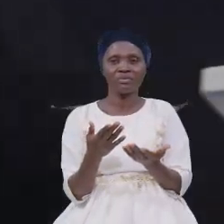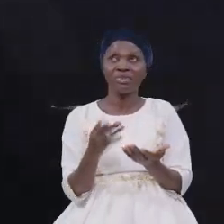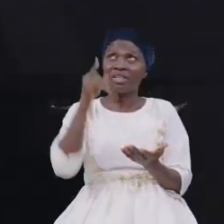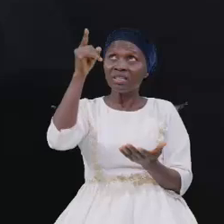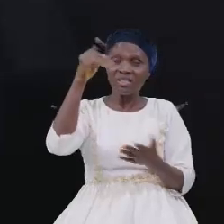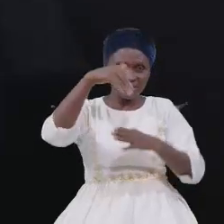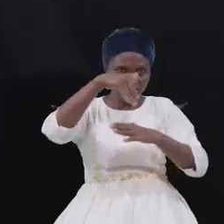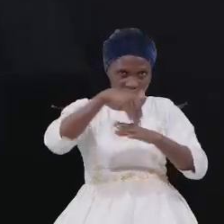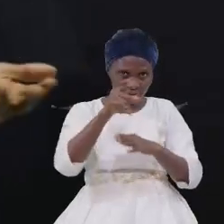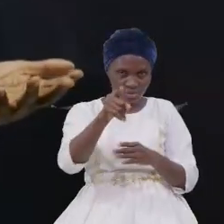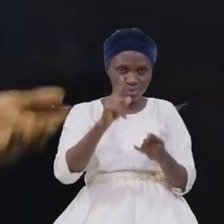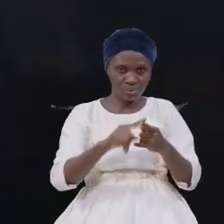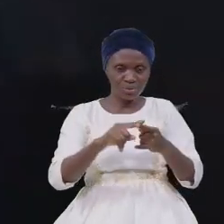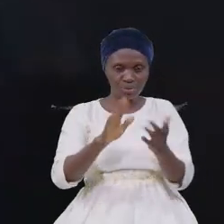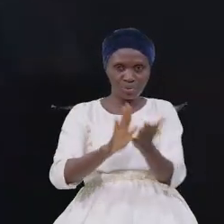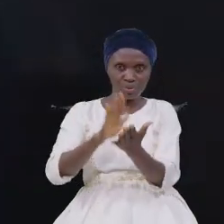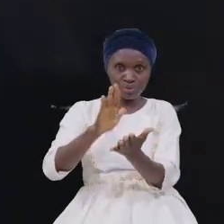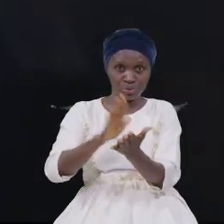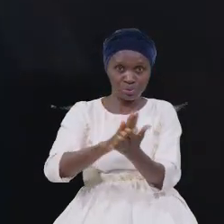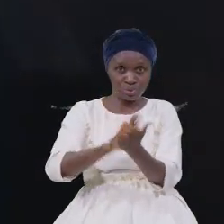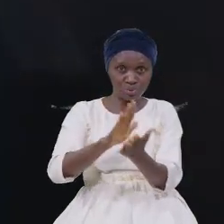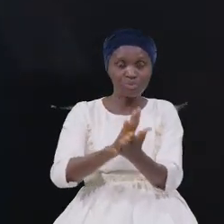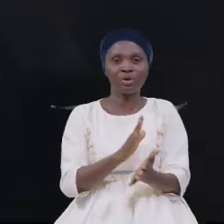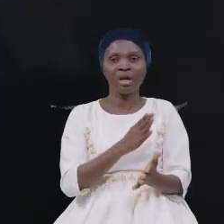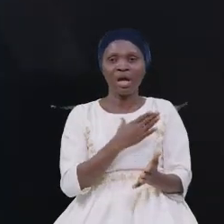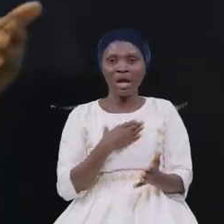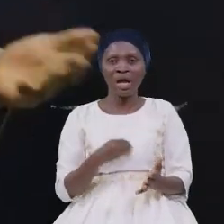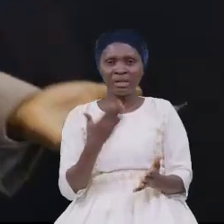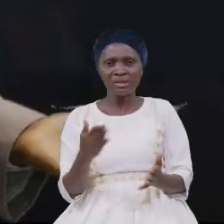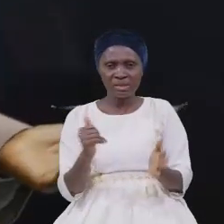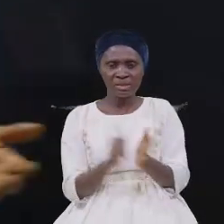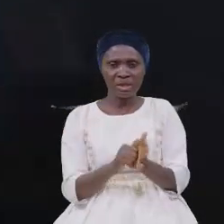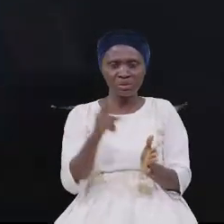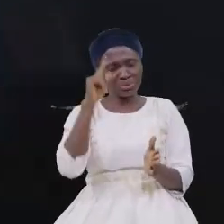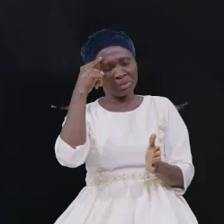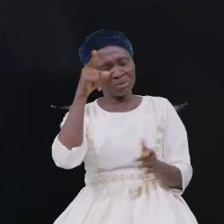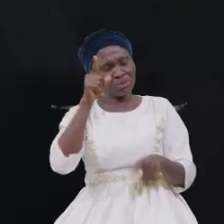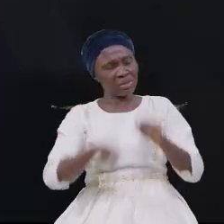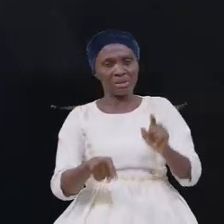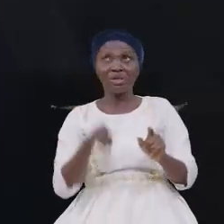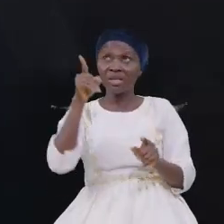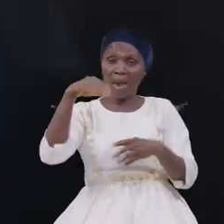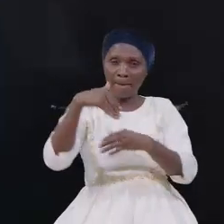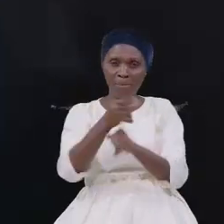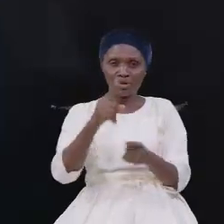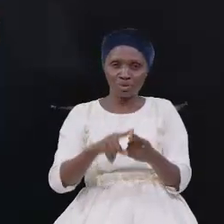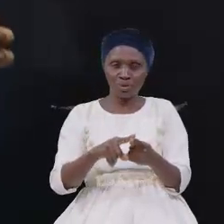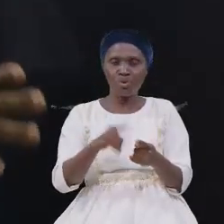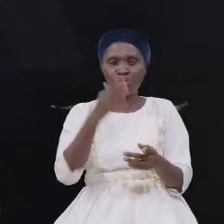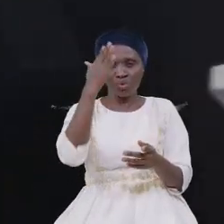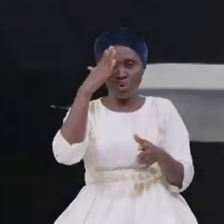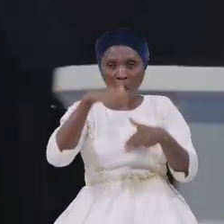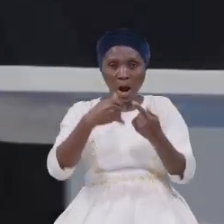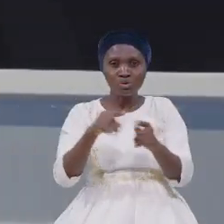and even things you thought I couldn't do, he makes you to do them. The goodness of